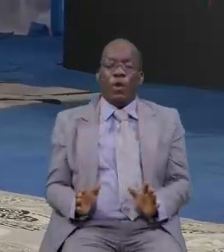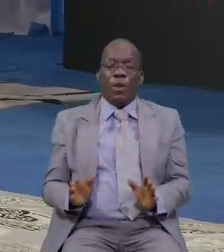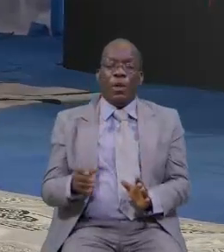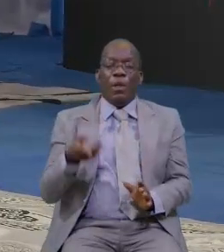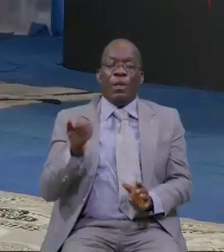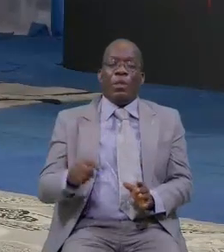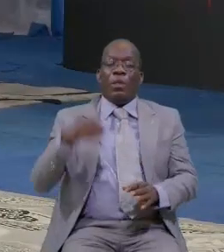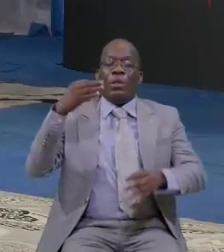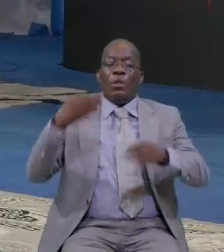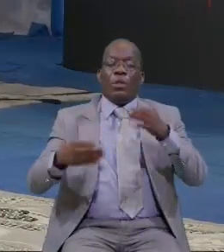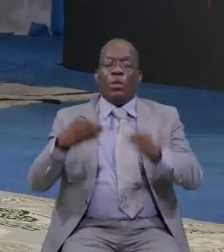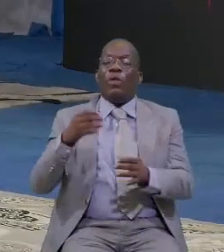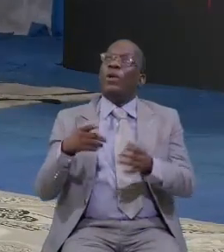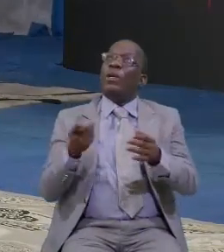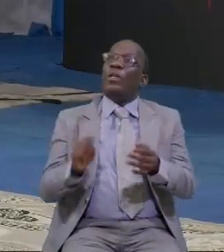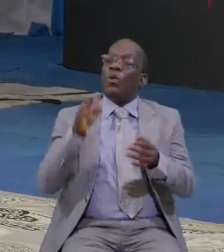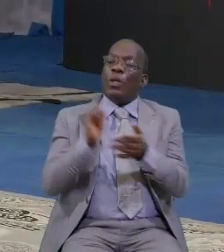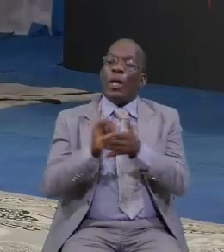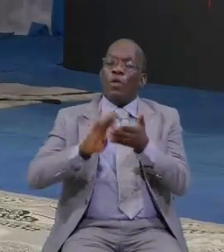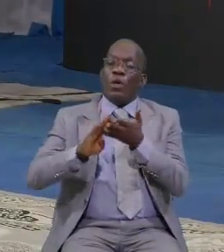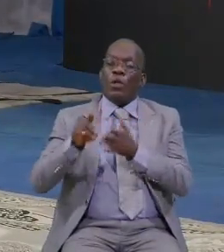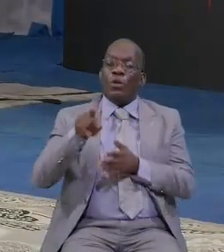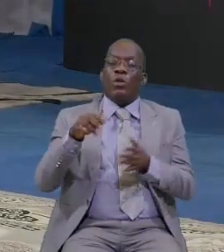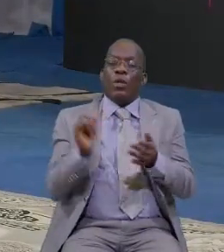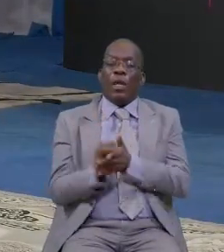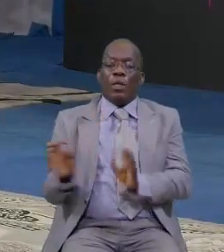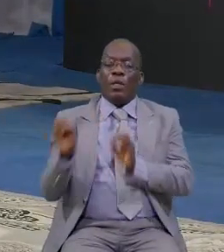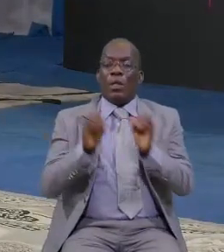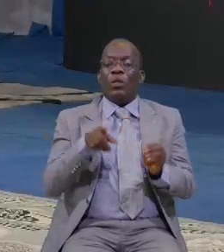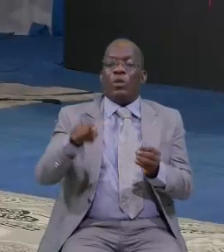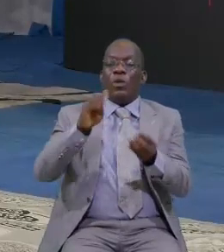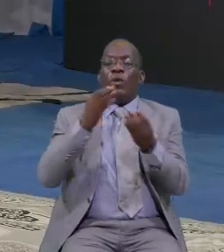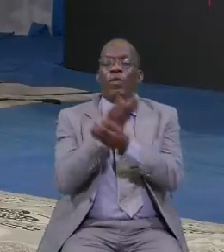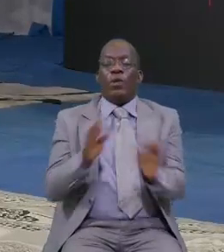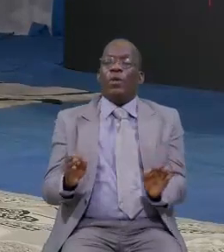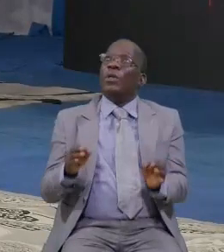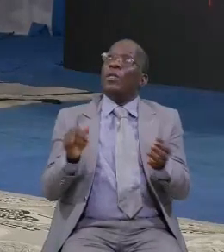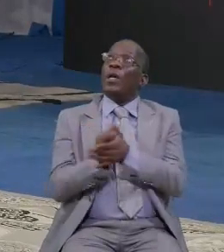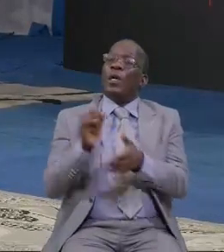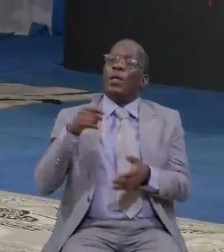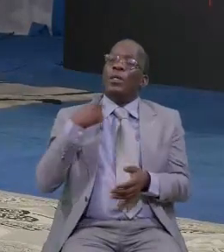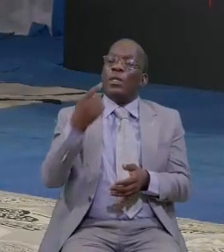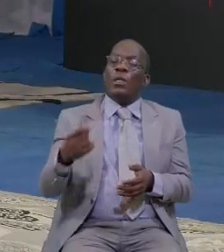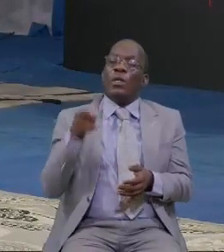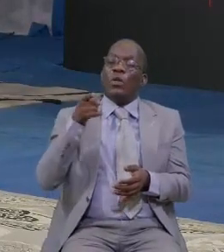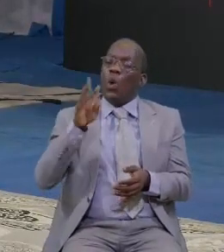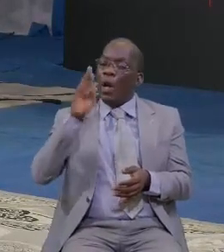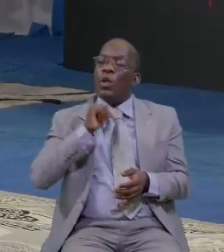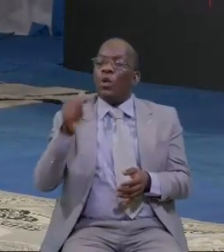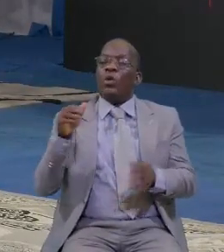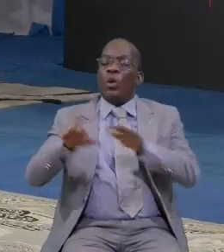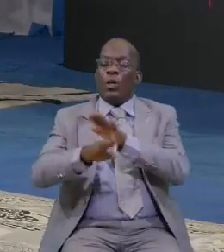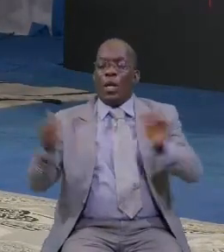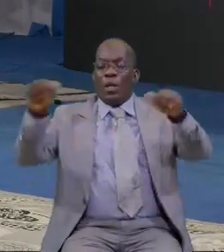the one that acquits you and sets you free and says you are not under guilt and condemnation anymore.